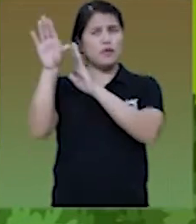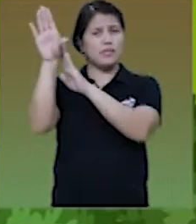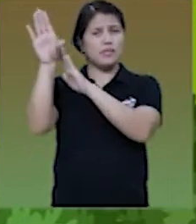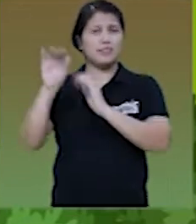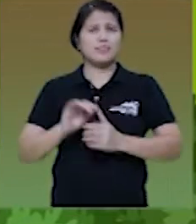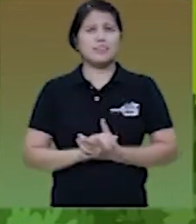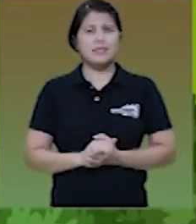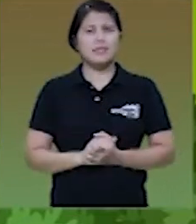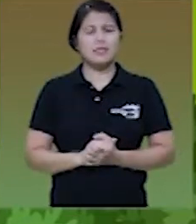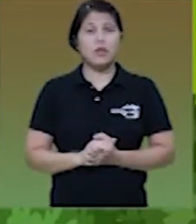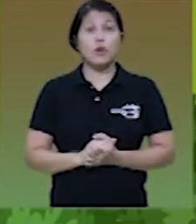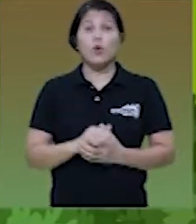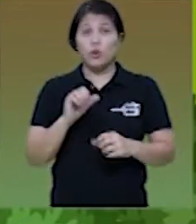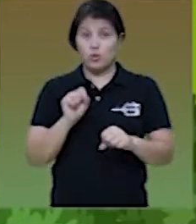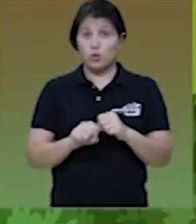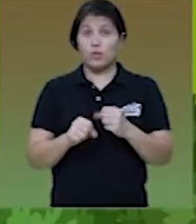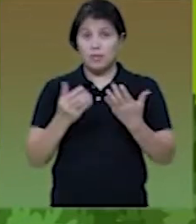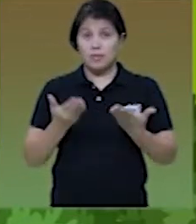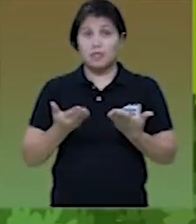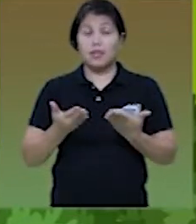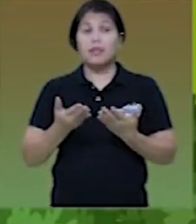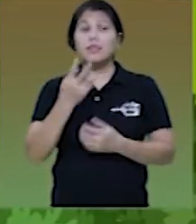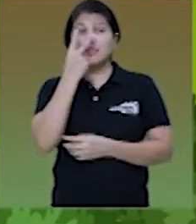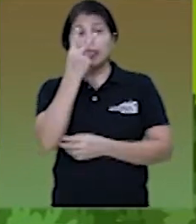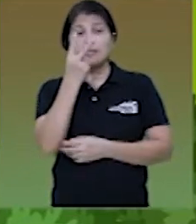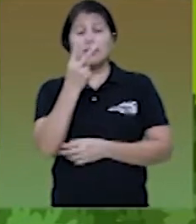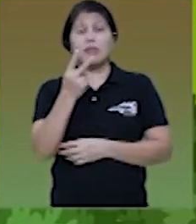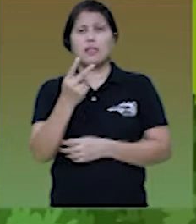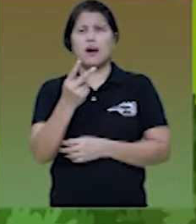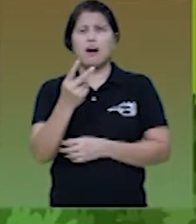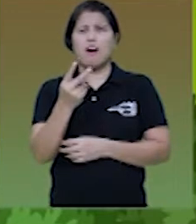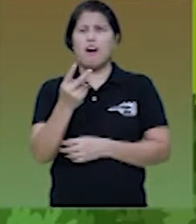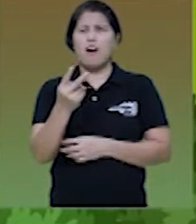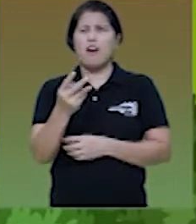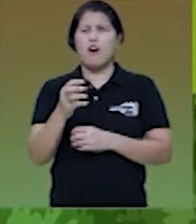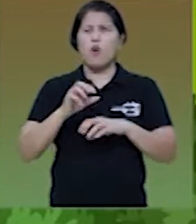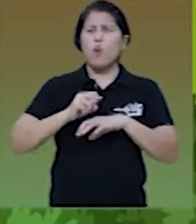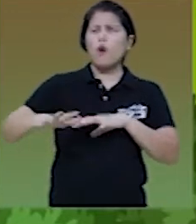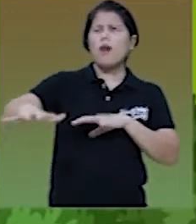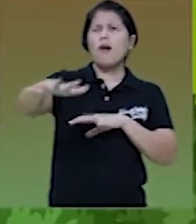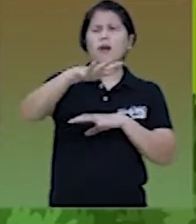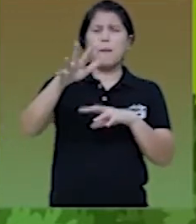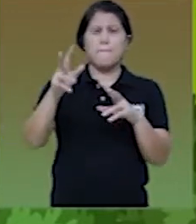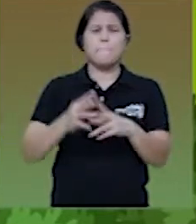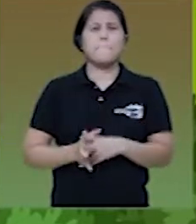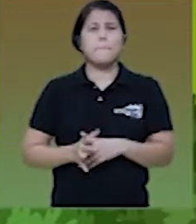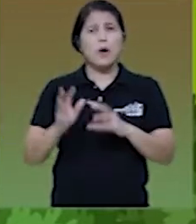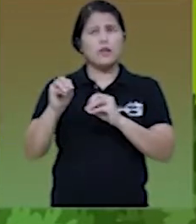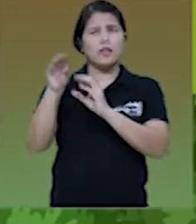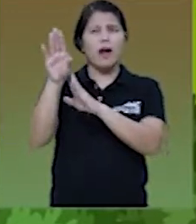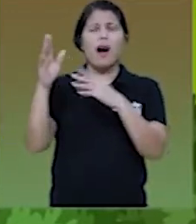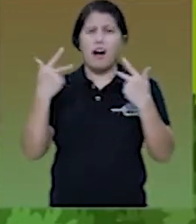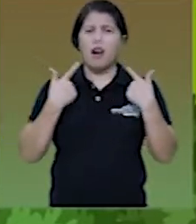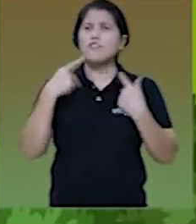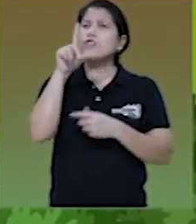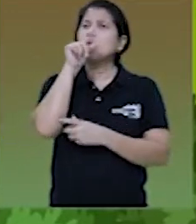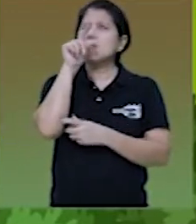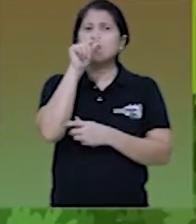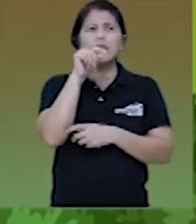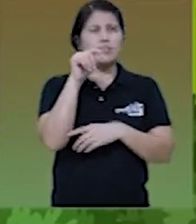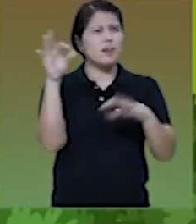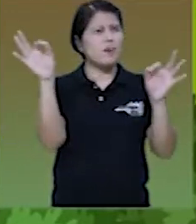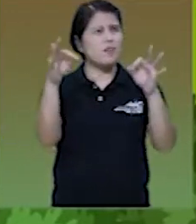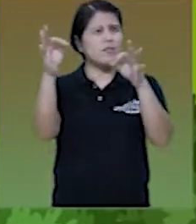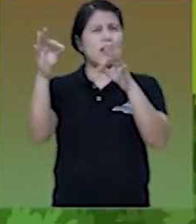mountain. So that's it. I can see the vast mountains from here. There are lots of birds flying in the